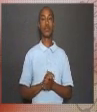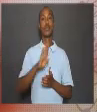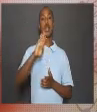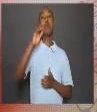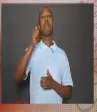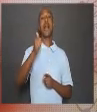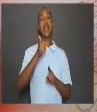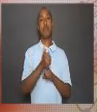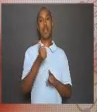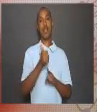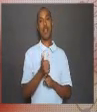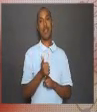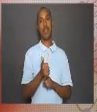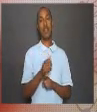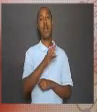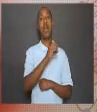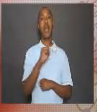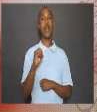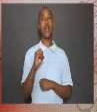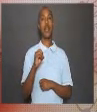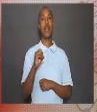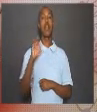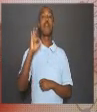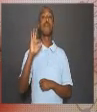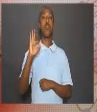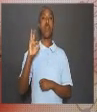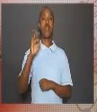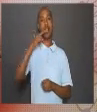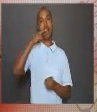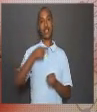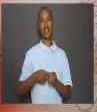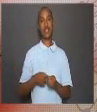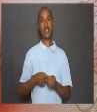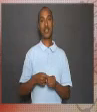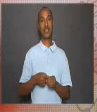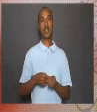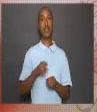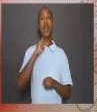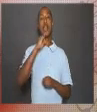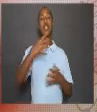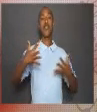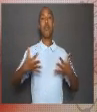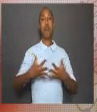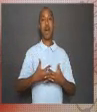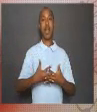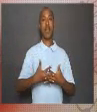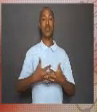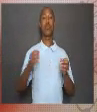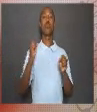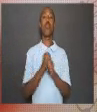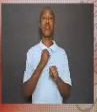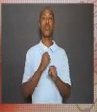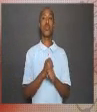Barium metal and fluorine gas is combined to